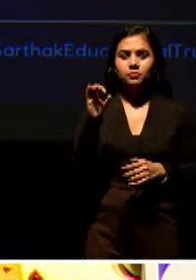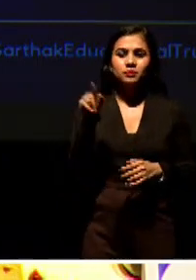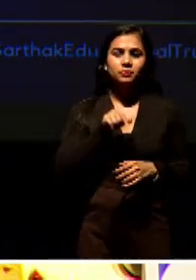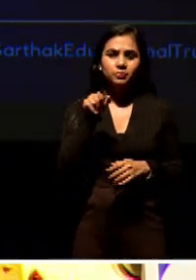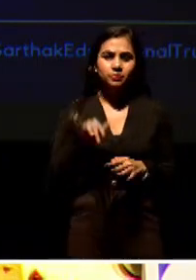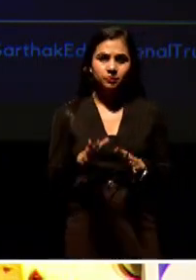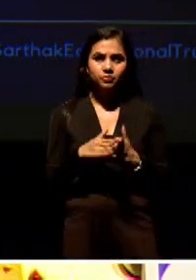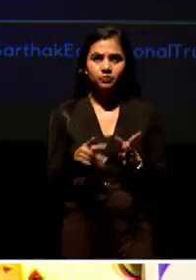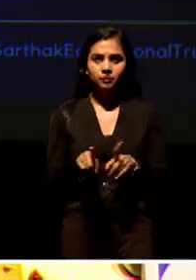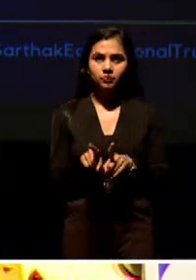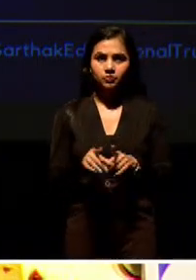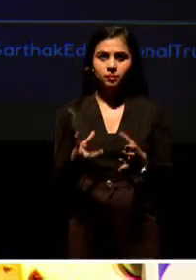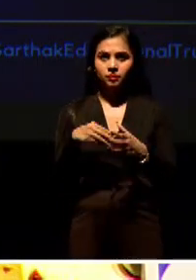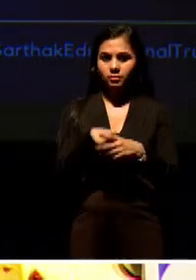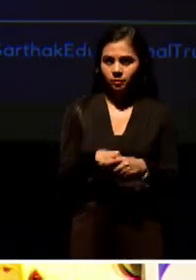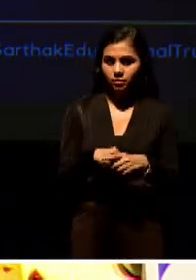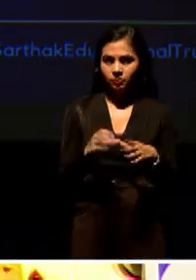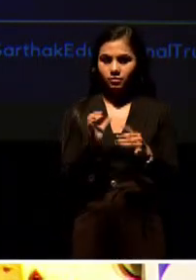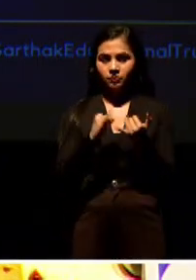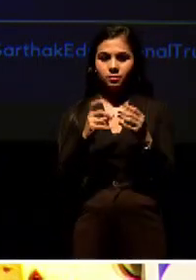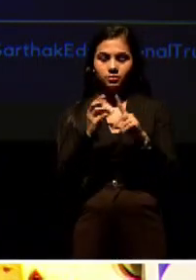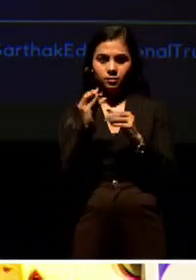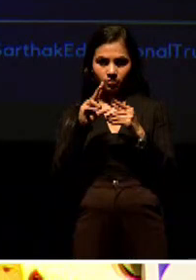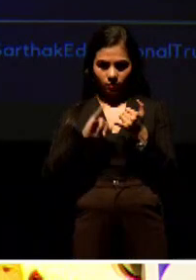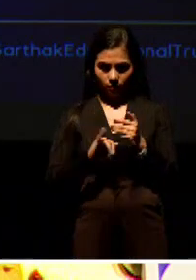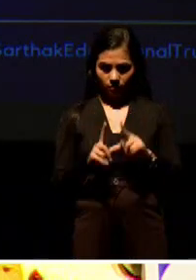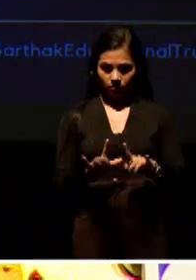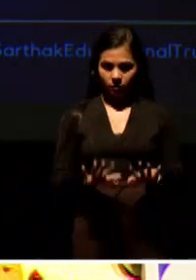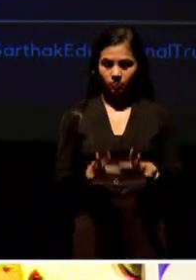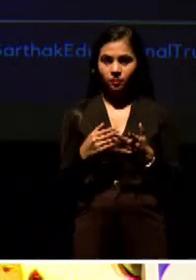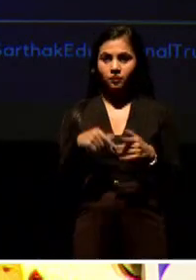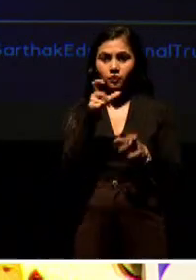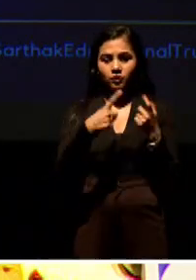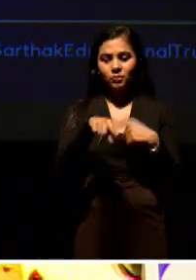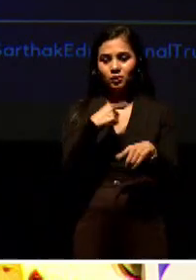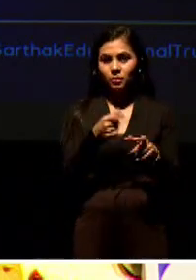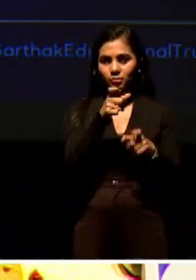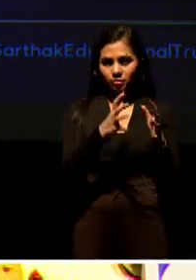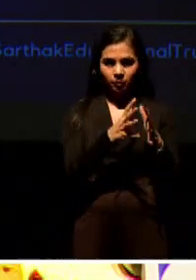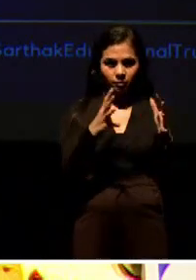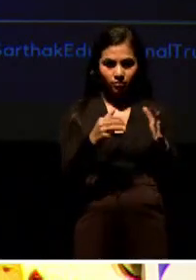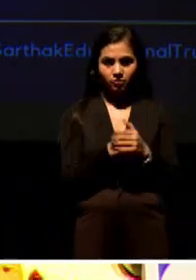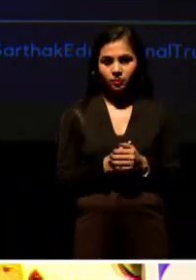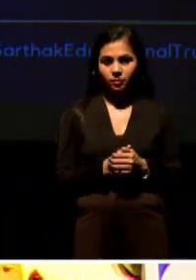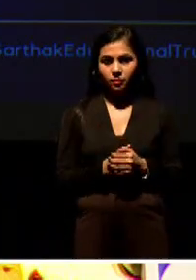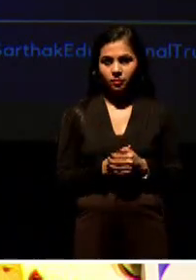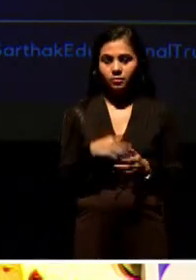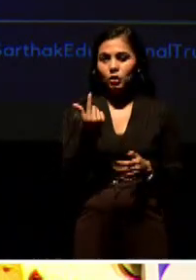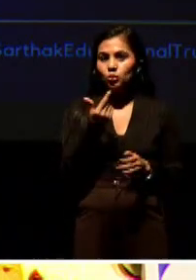come out of the cupboards because the population, the user population is not really use